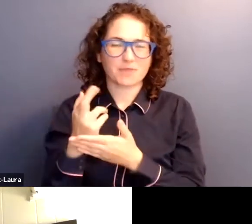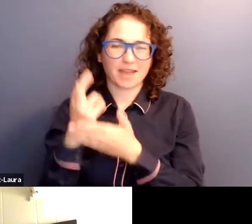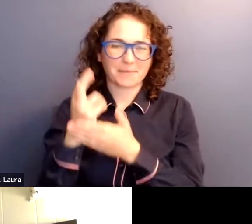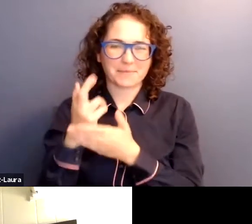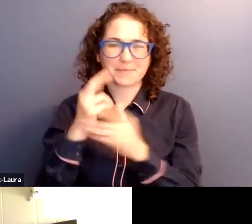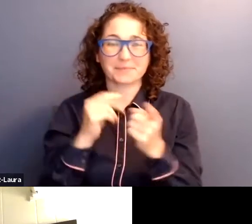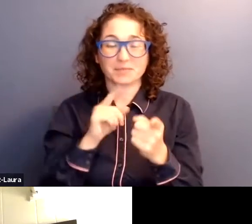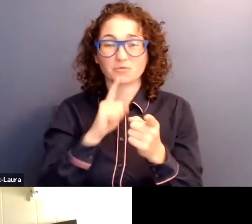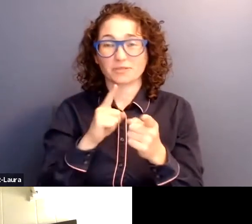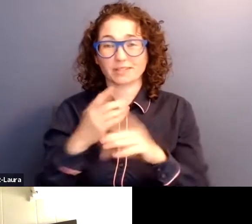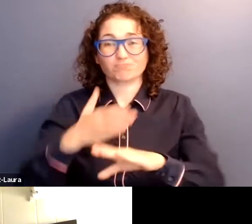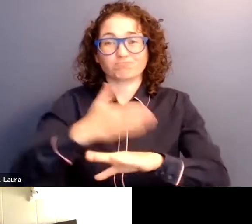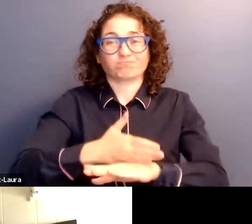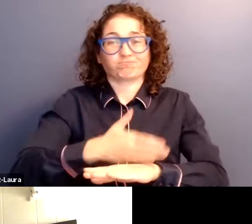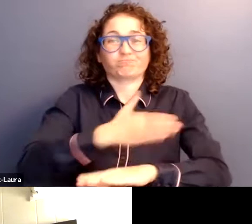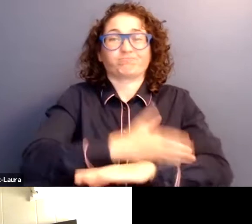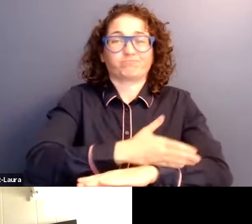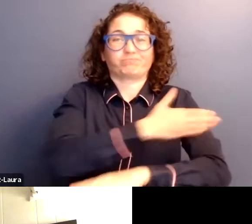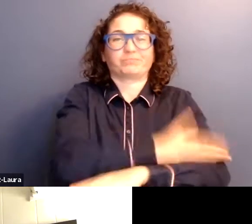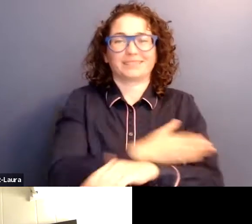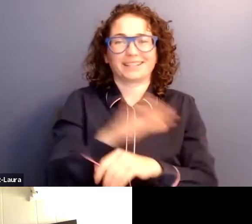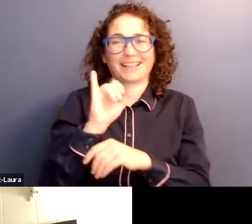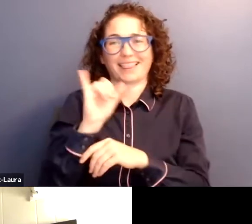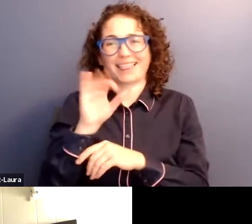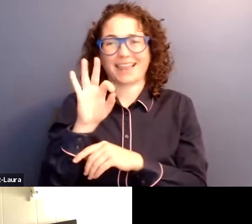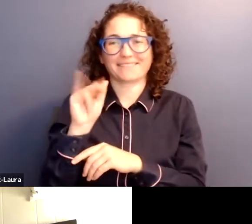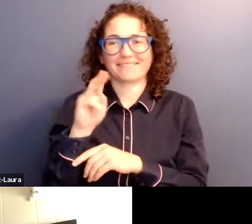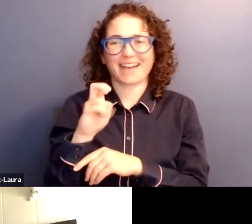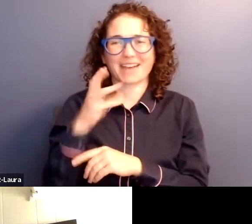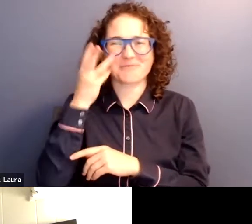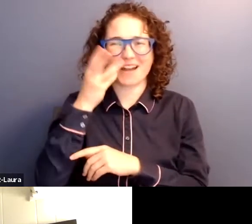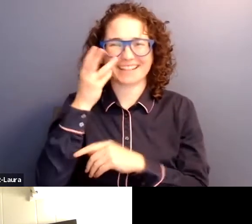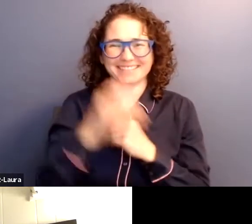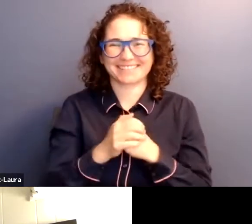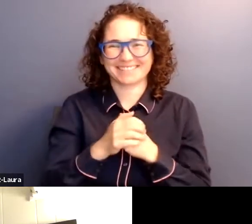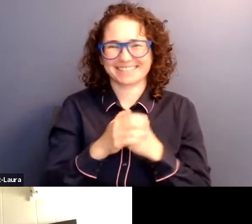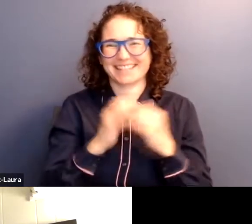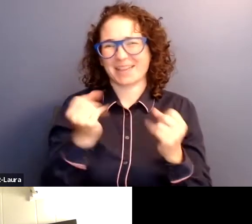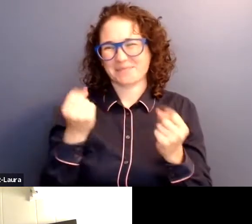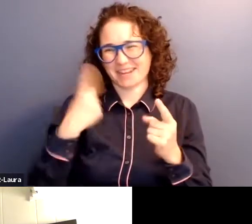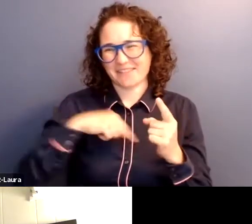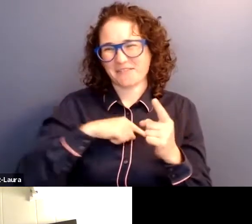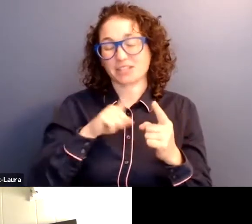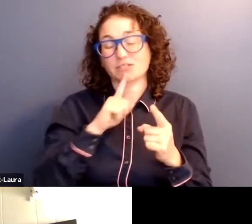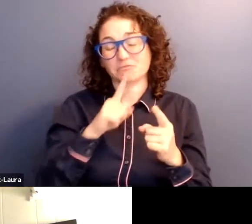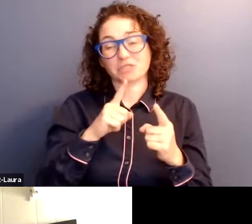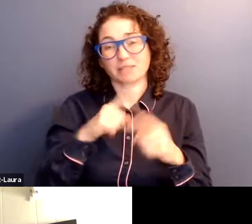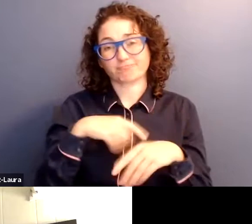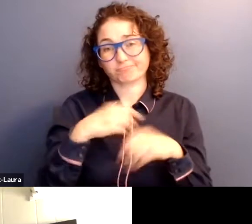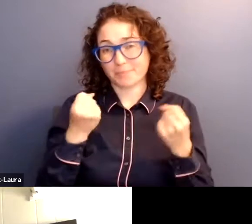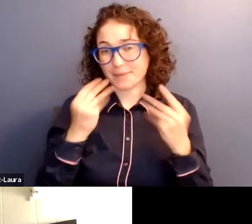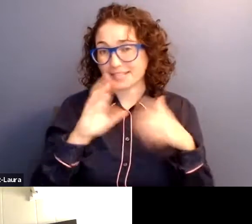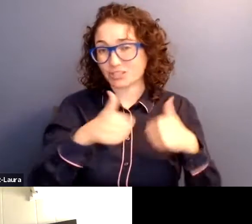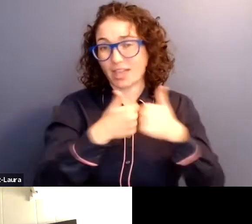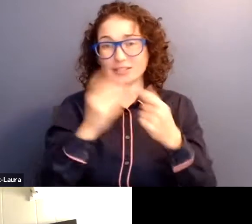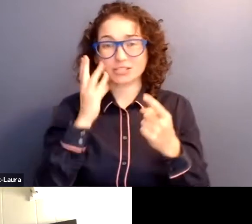and she only gets better with time, like fine wine. Like many of us, Sharon has had many challenges over the years, but she does